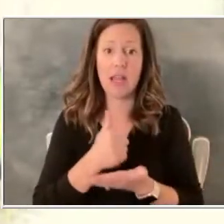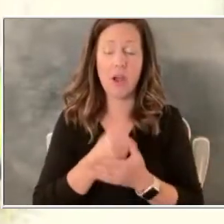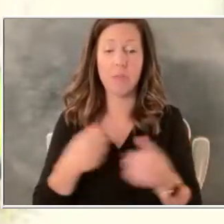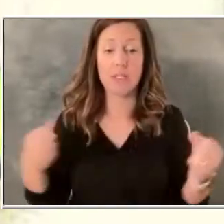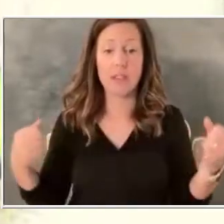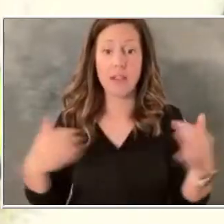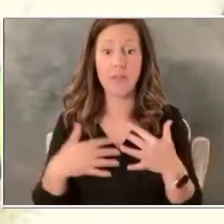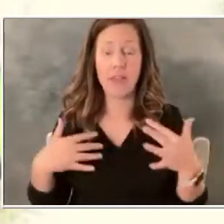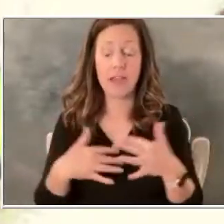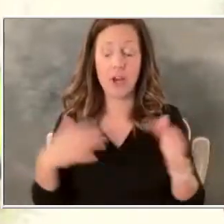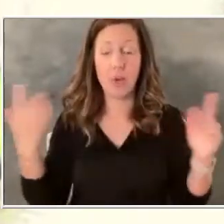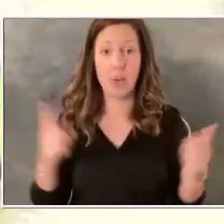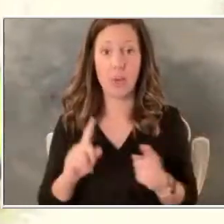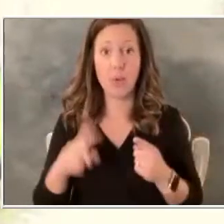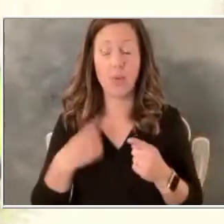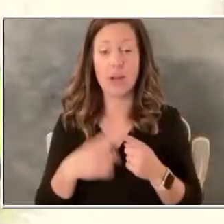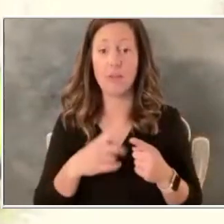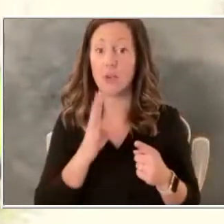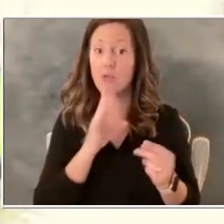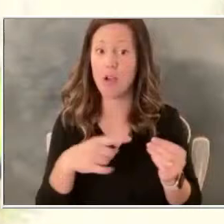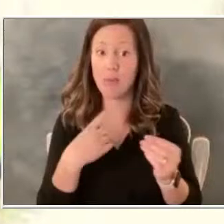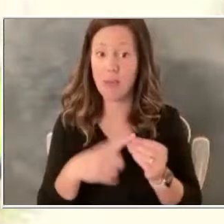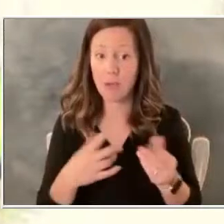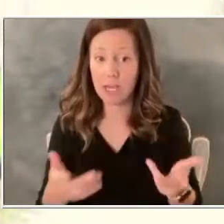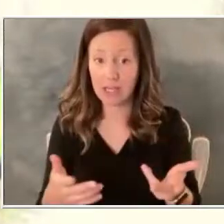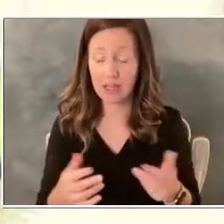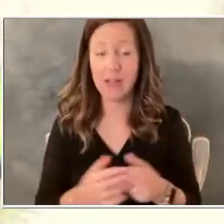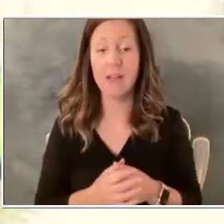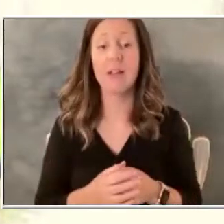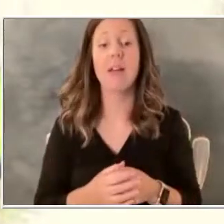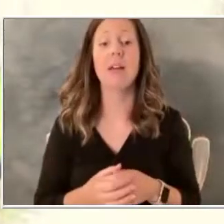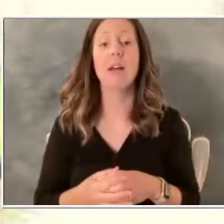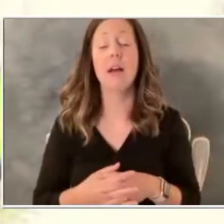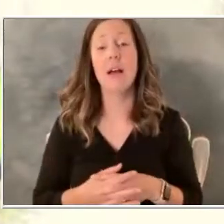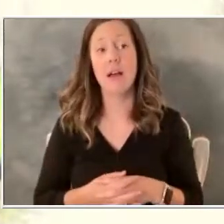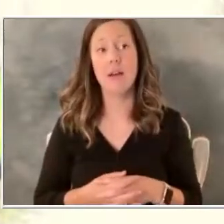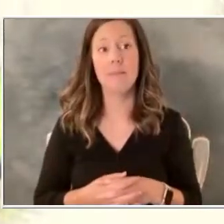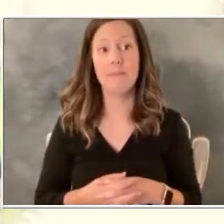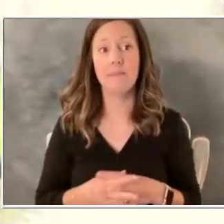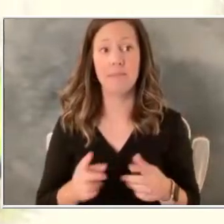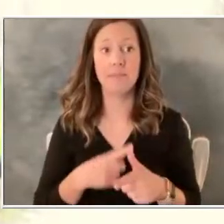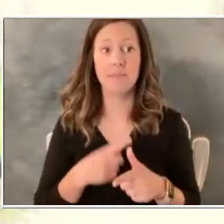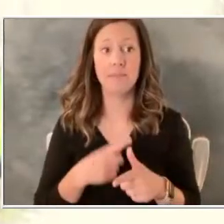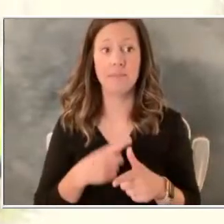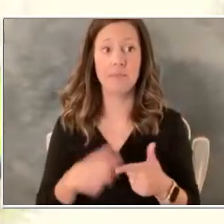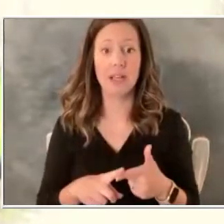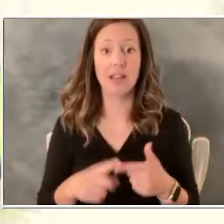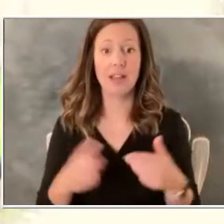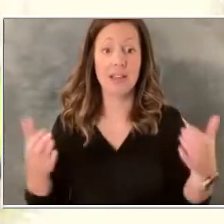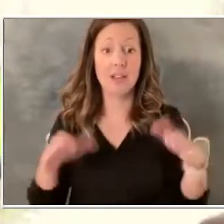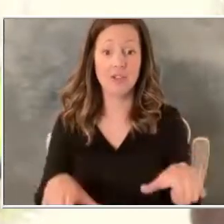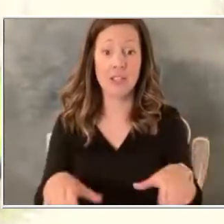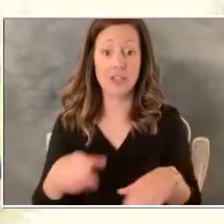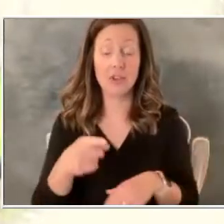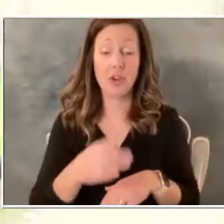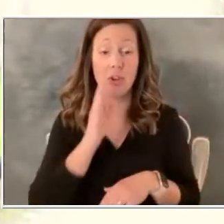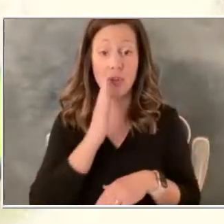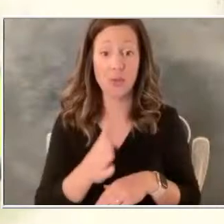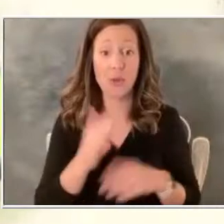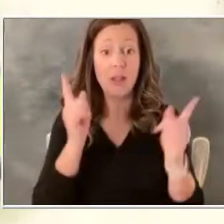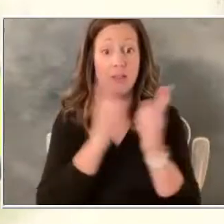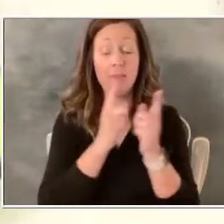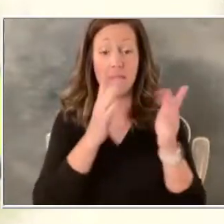you speak things out, it minimizes how scary they are. And then chances are you're going to run across someone that can just give you